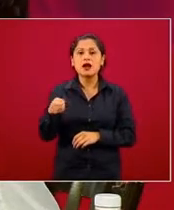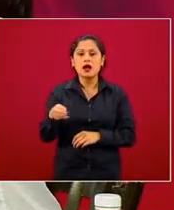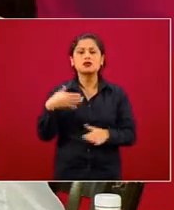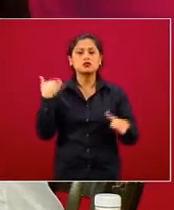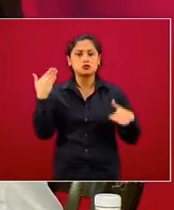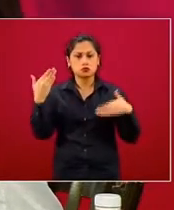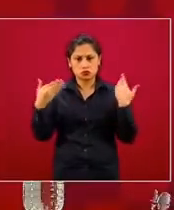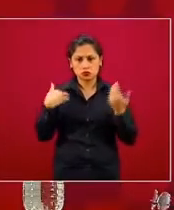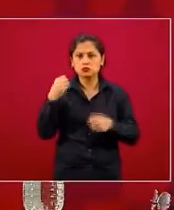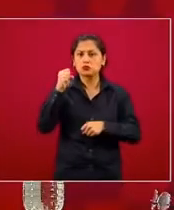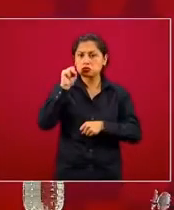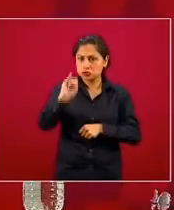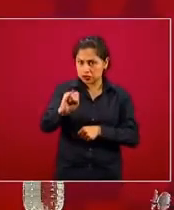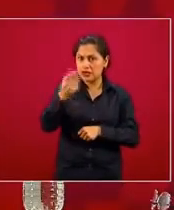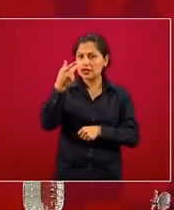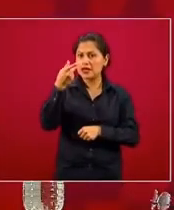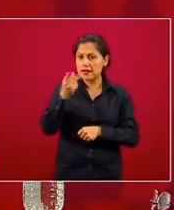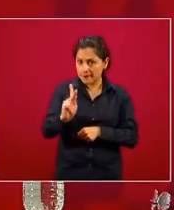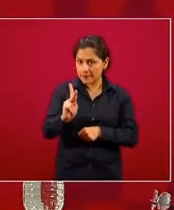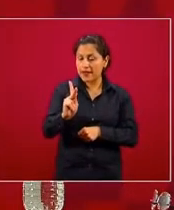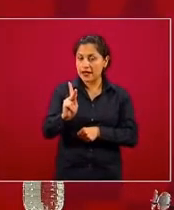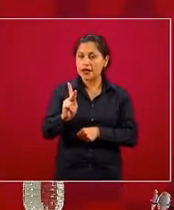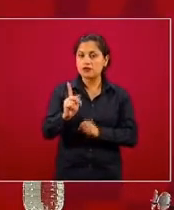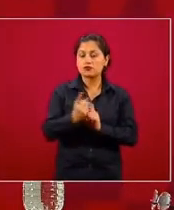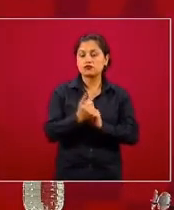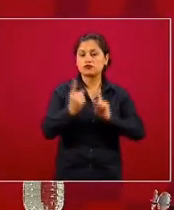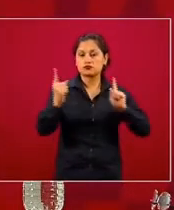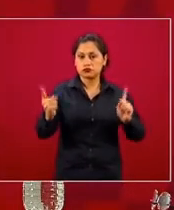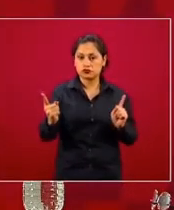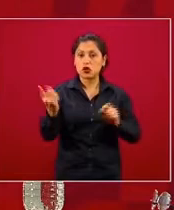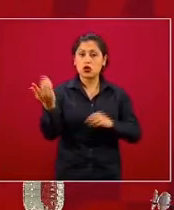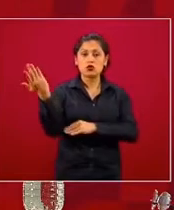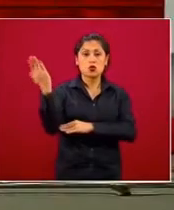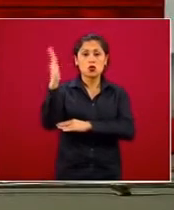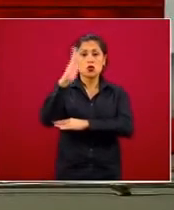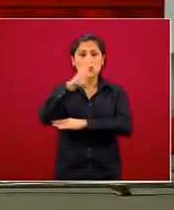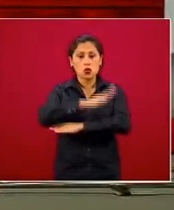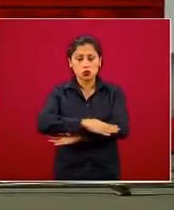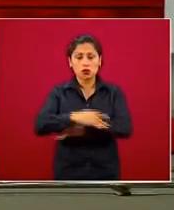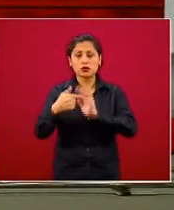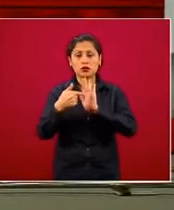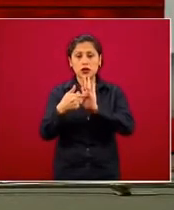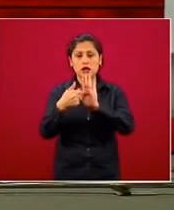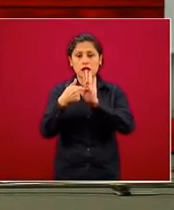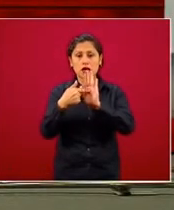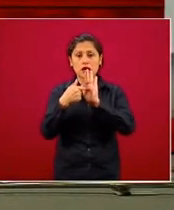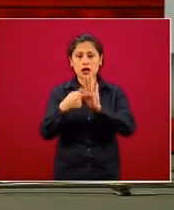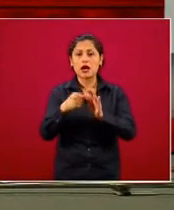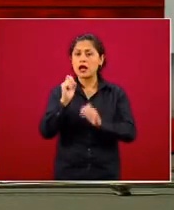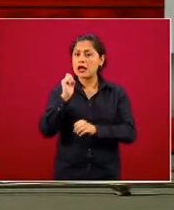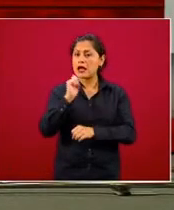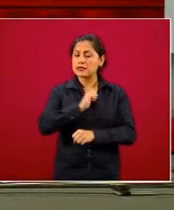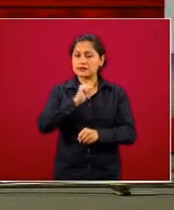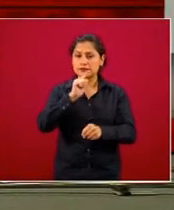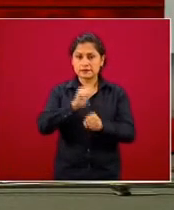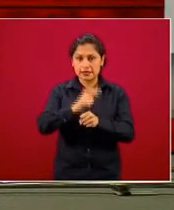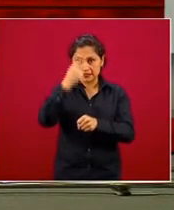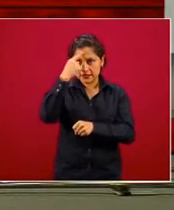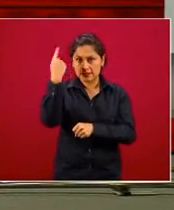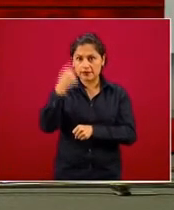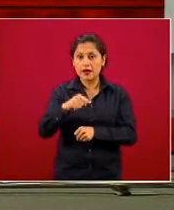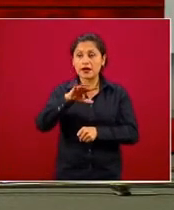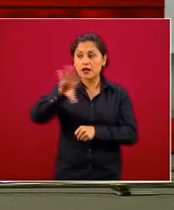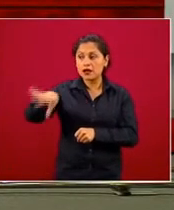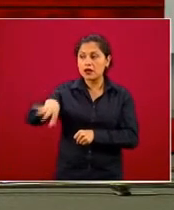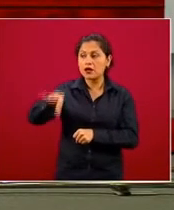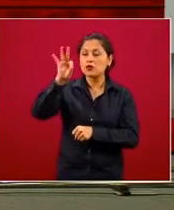have an all-day festival. We are looking to hire mariachis are unemployed. The government has